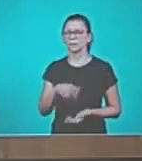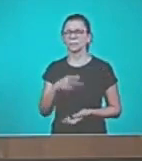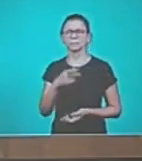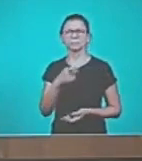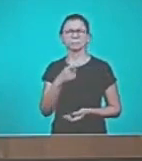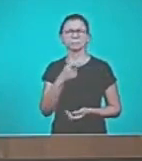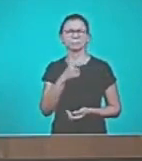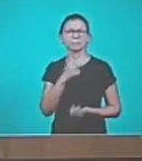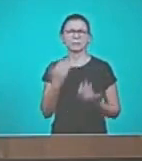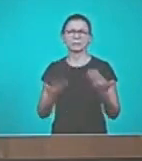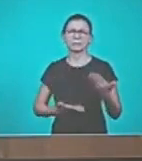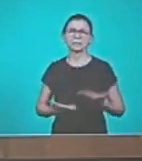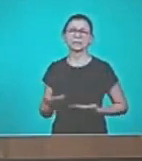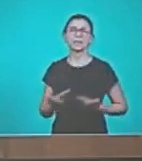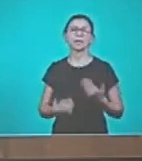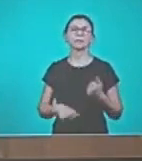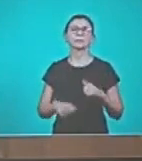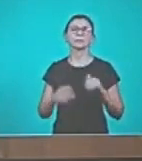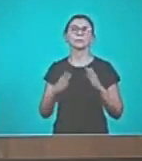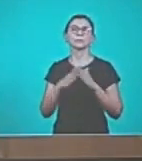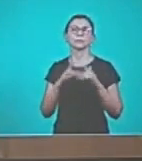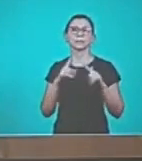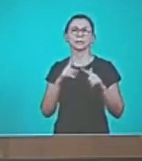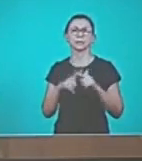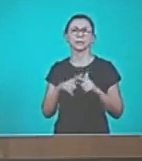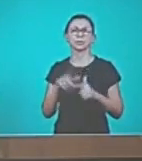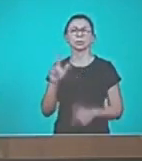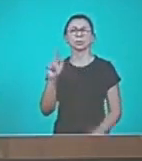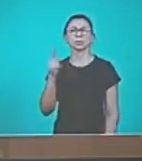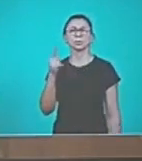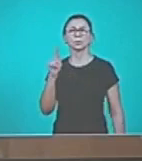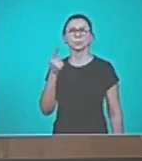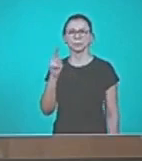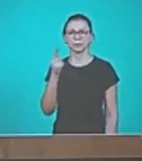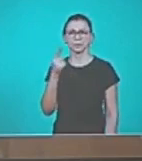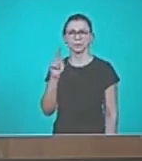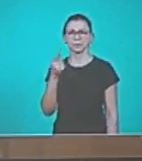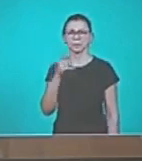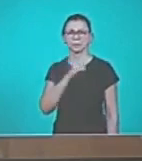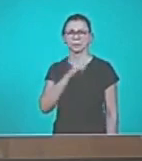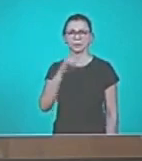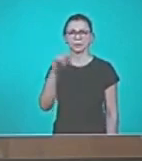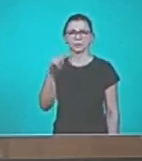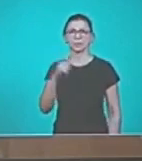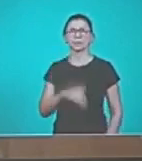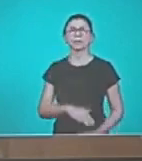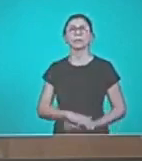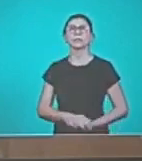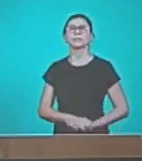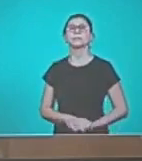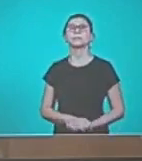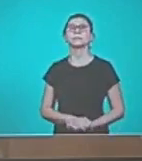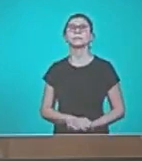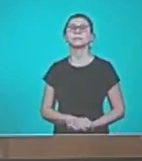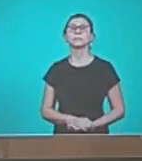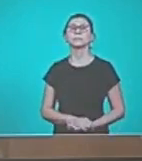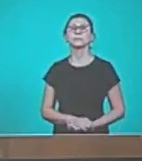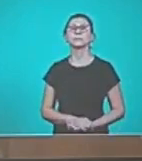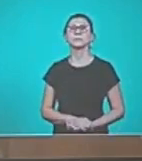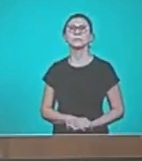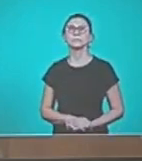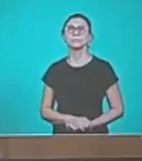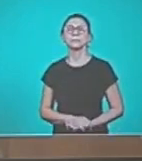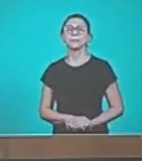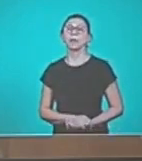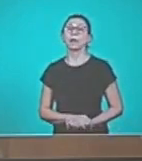We need to speak about his vigilance that he needs to have. He's from Valparaíso, Goiás, another state from Brazil.